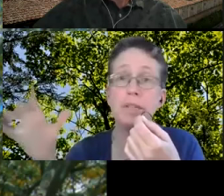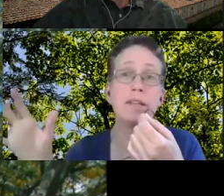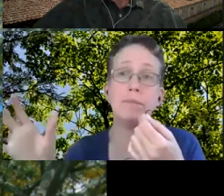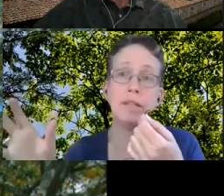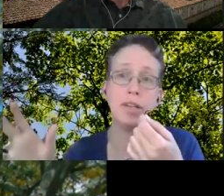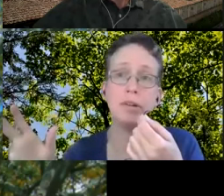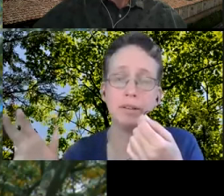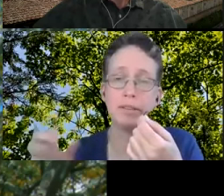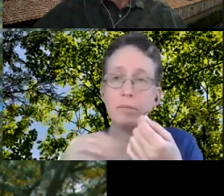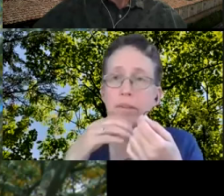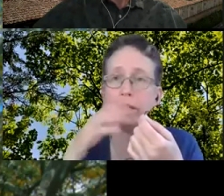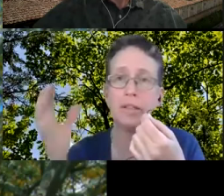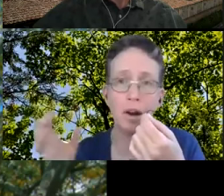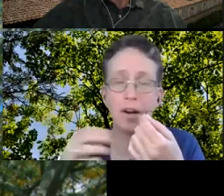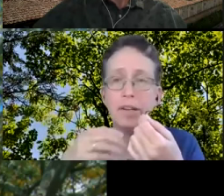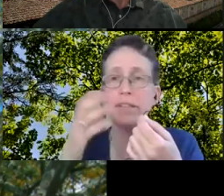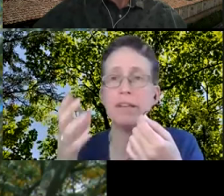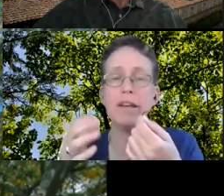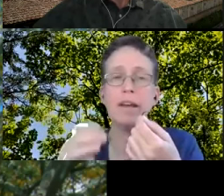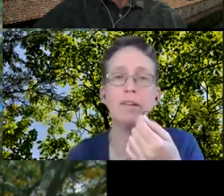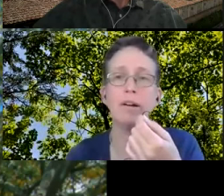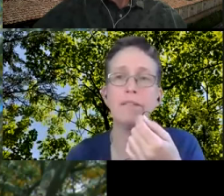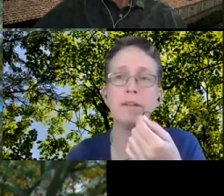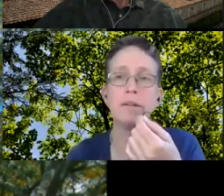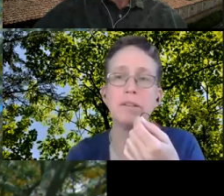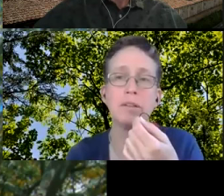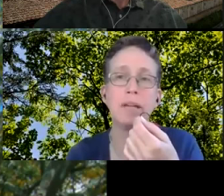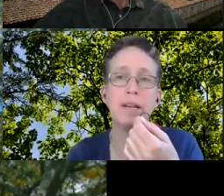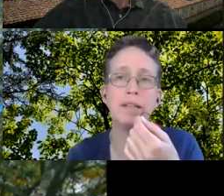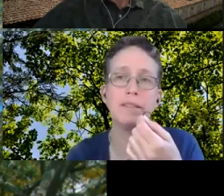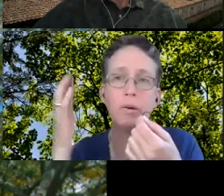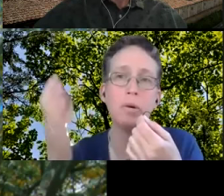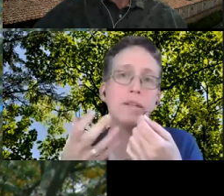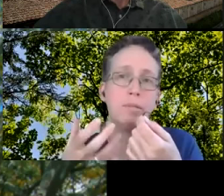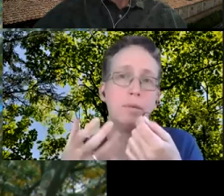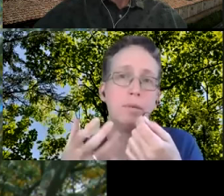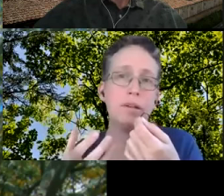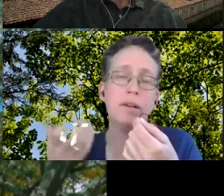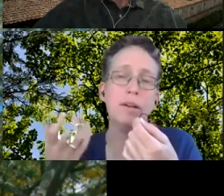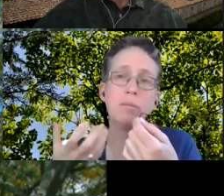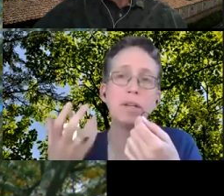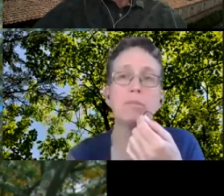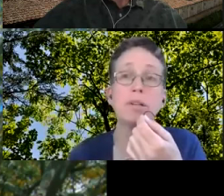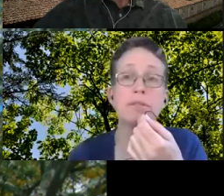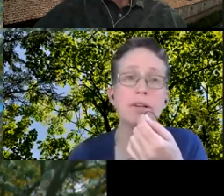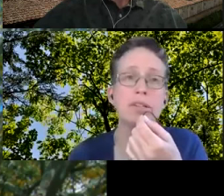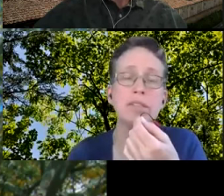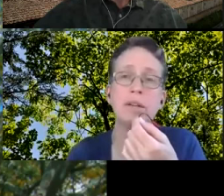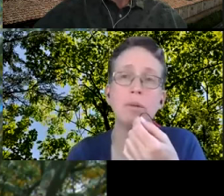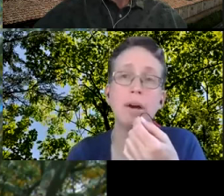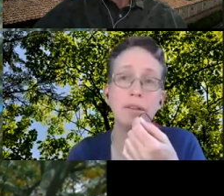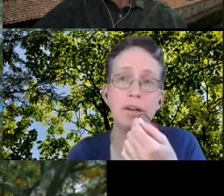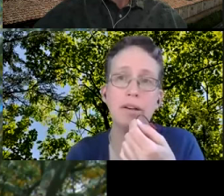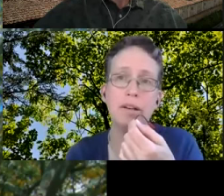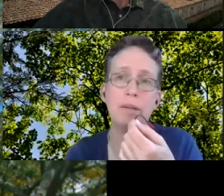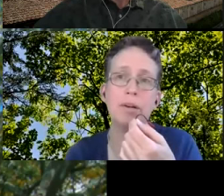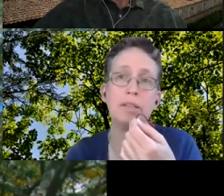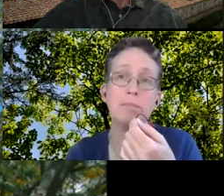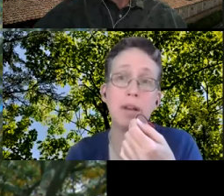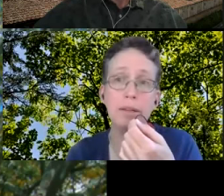just streetscapes in general. So the yards and all of the sort of plantings in a whole neighborhood were much more diverse in